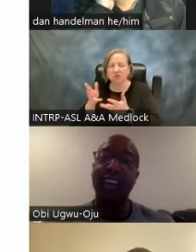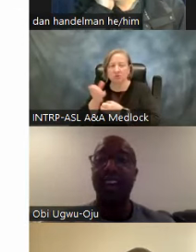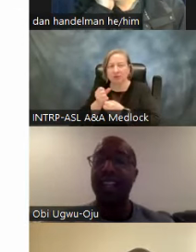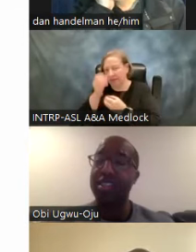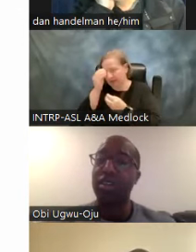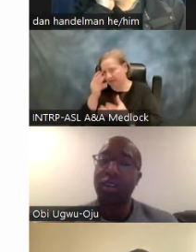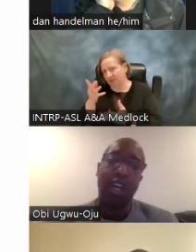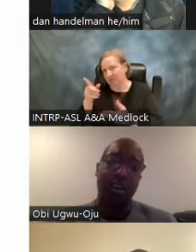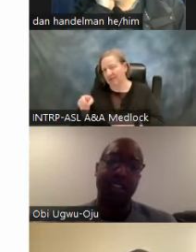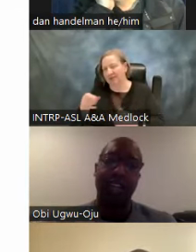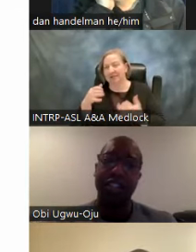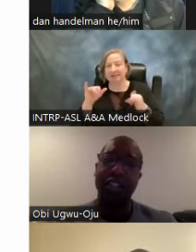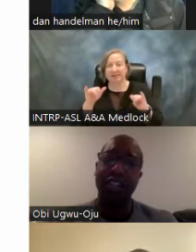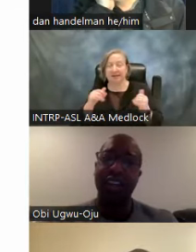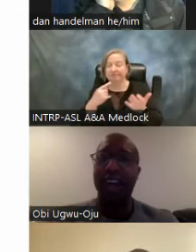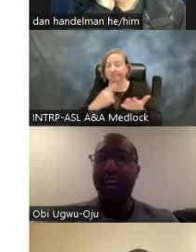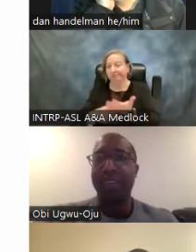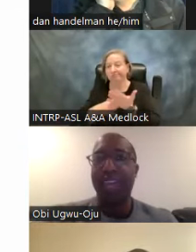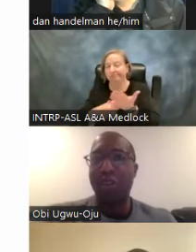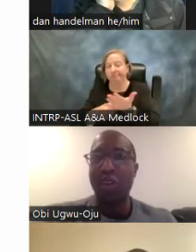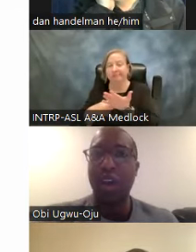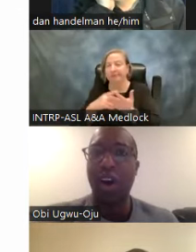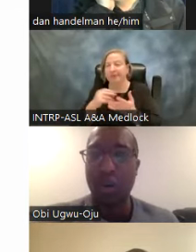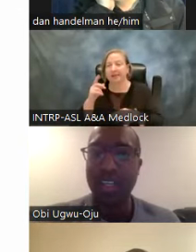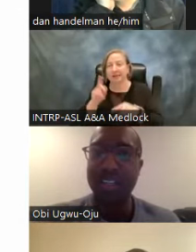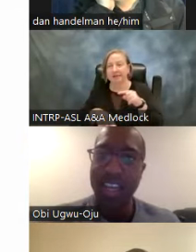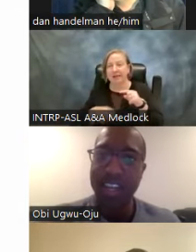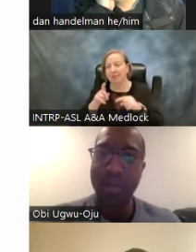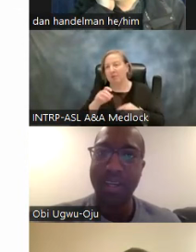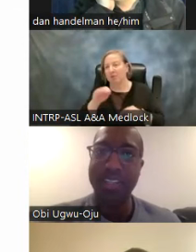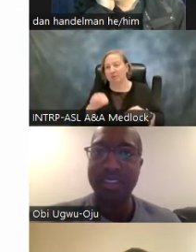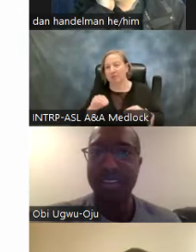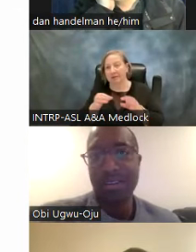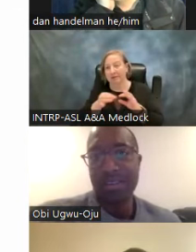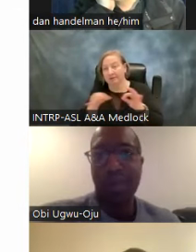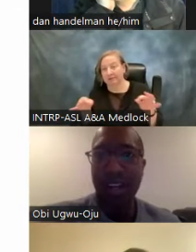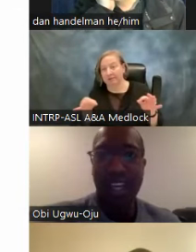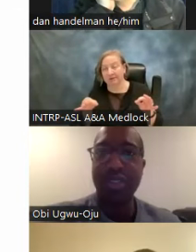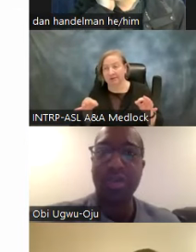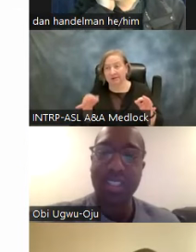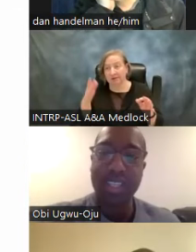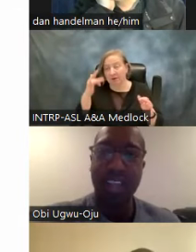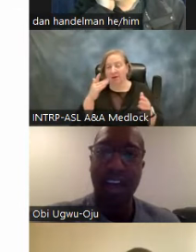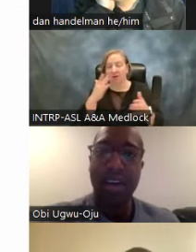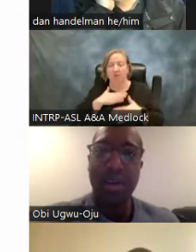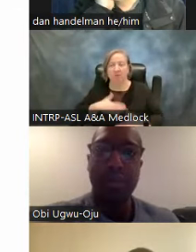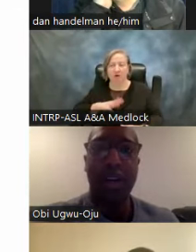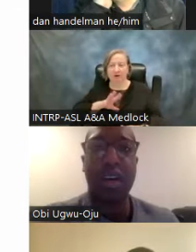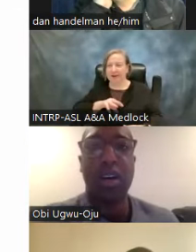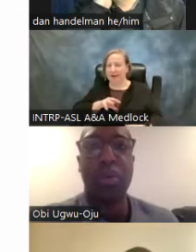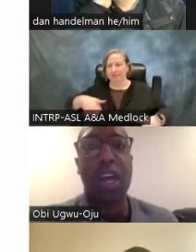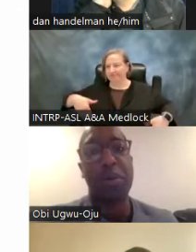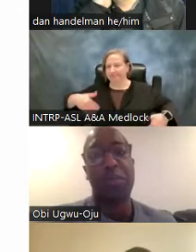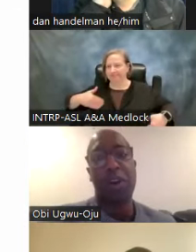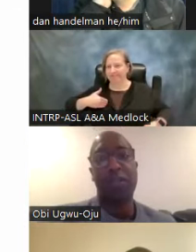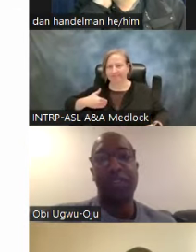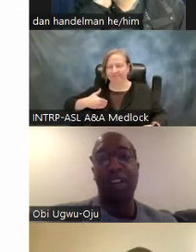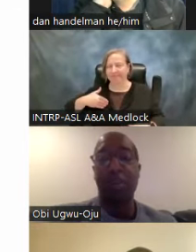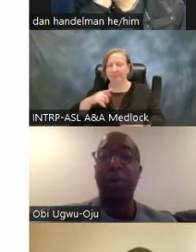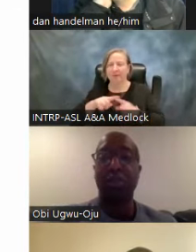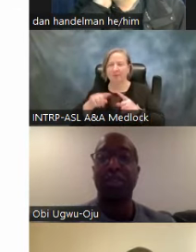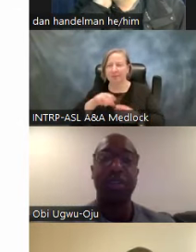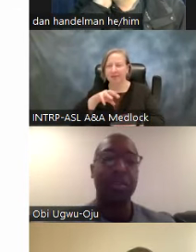need? And that's still kind of under discussion and can't really be 100% stated because body cameras don't exist yet, but that'll be part